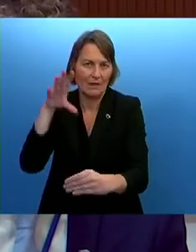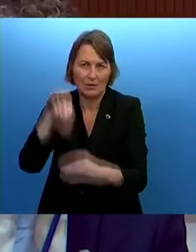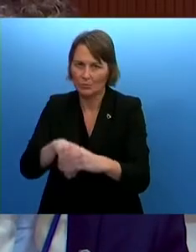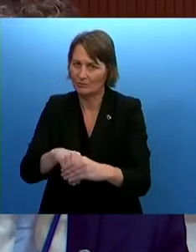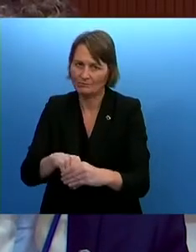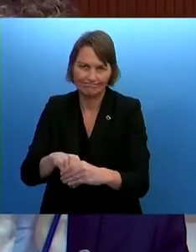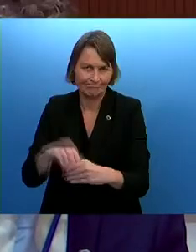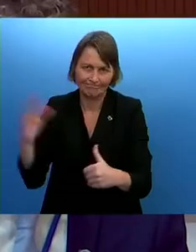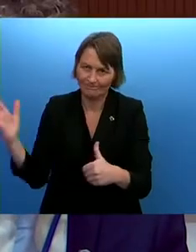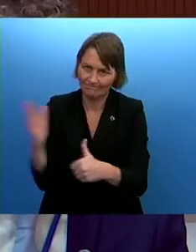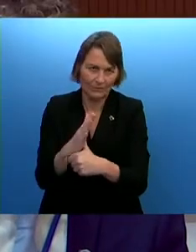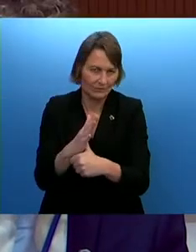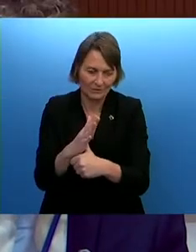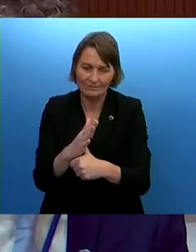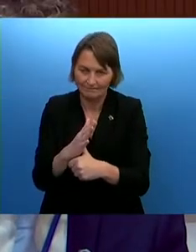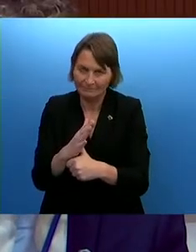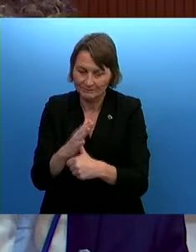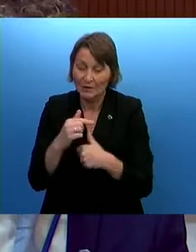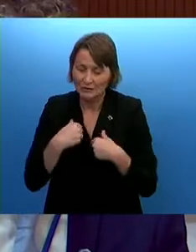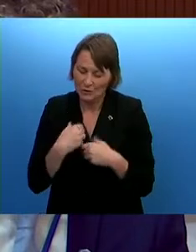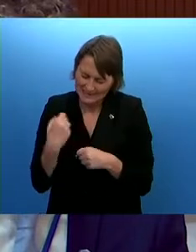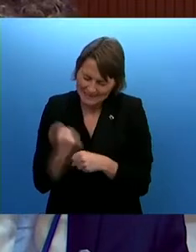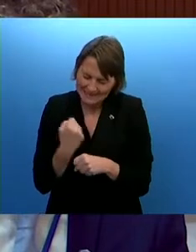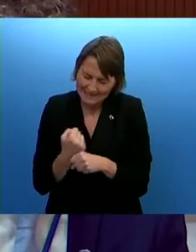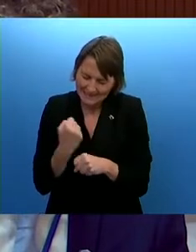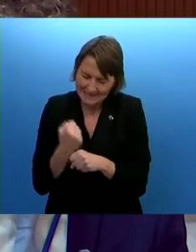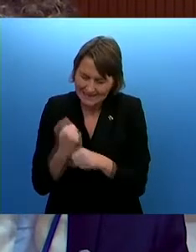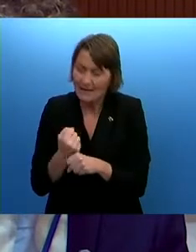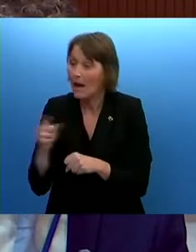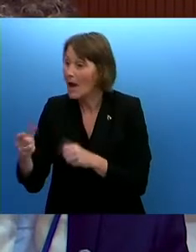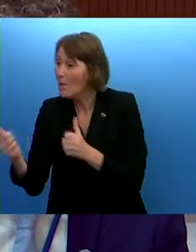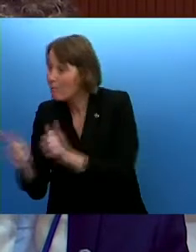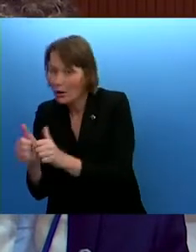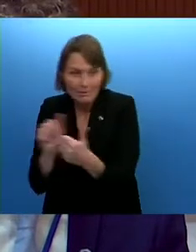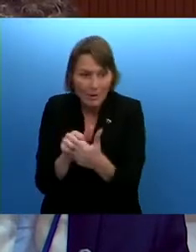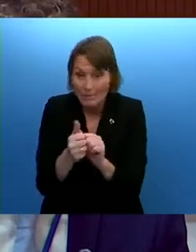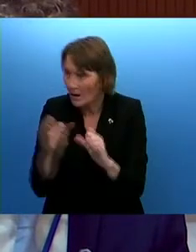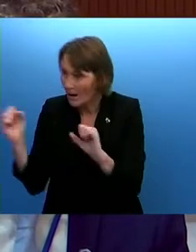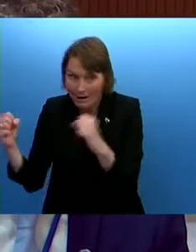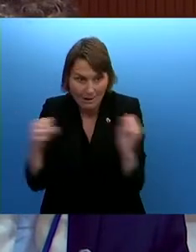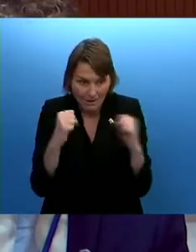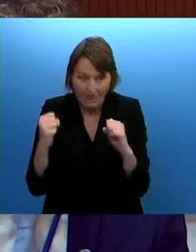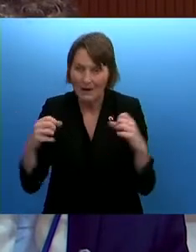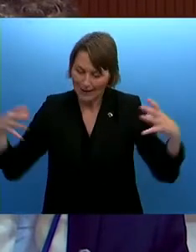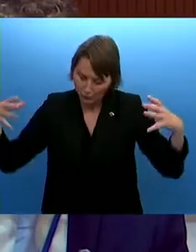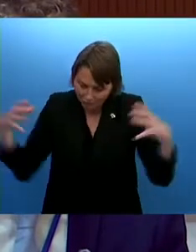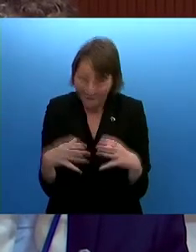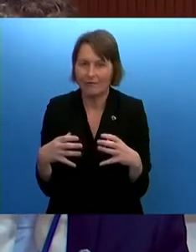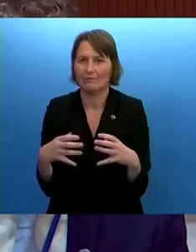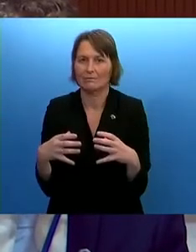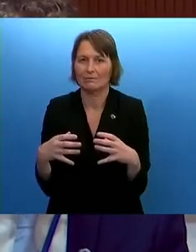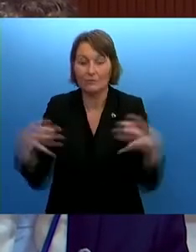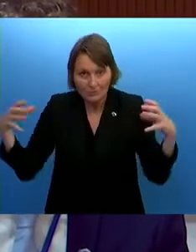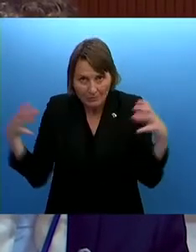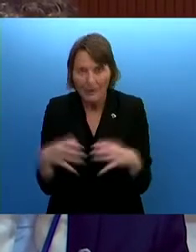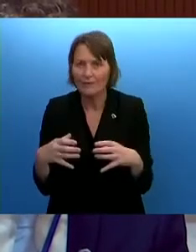work as hard as we can with our partners and through advocacy to ensure that people with disabilities,